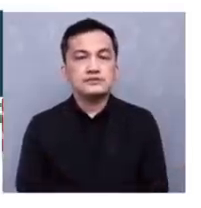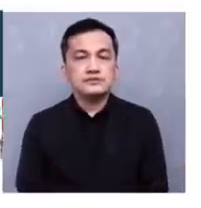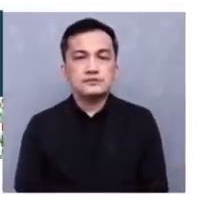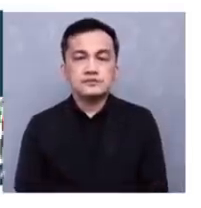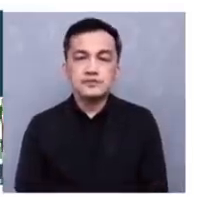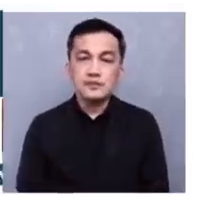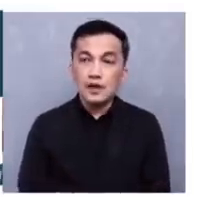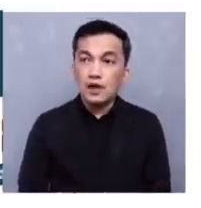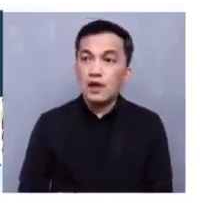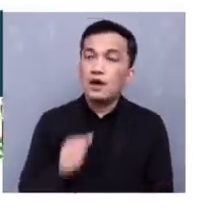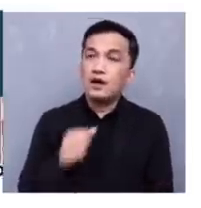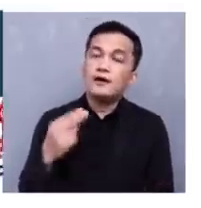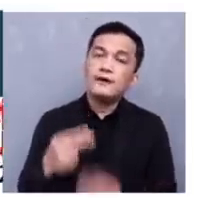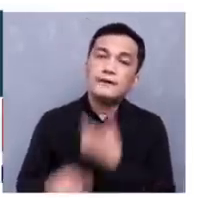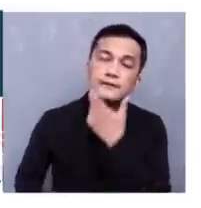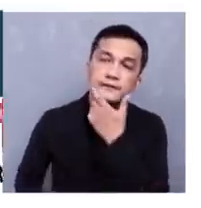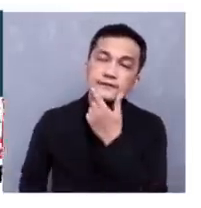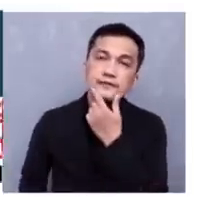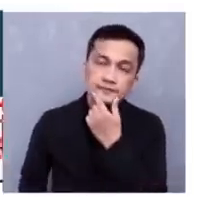First of all,